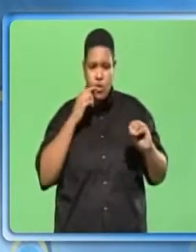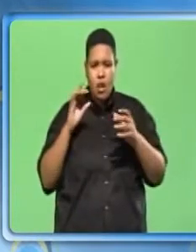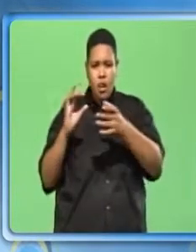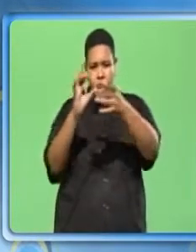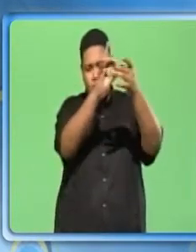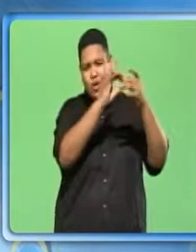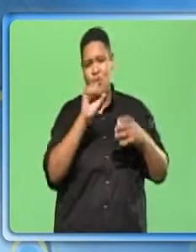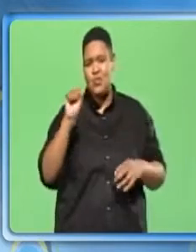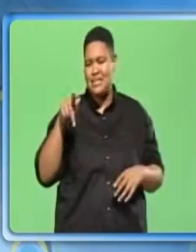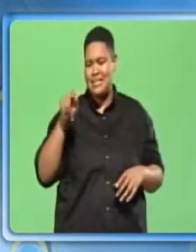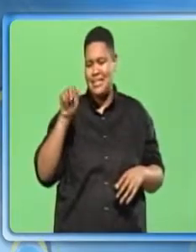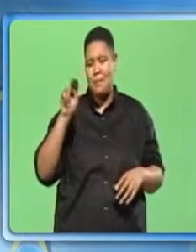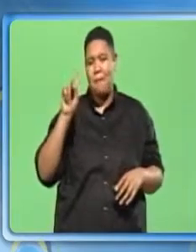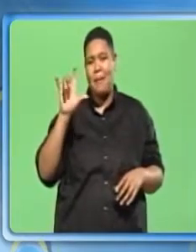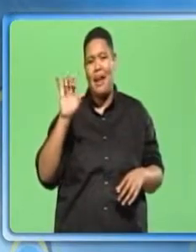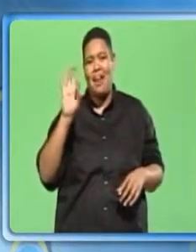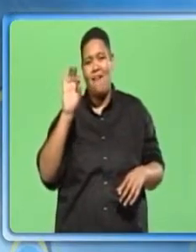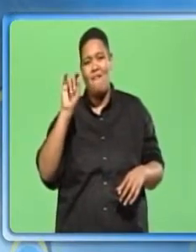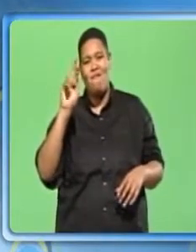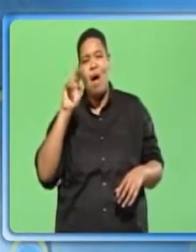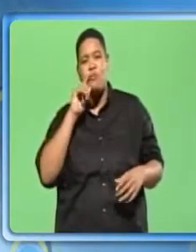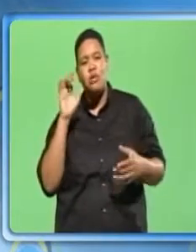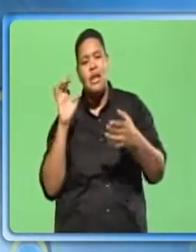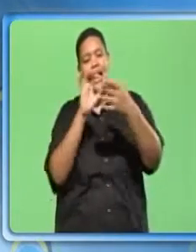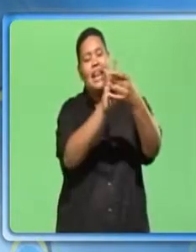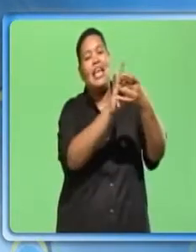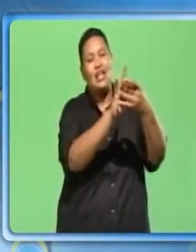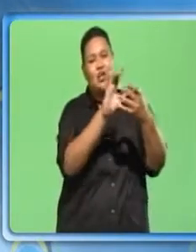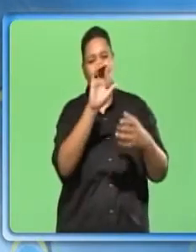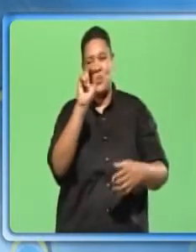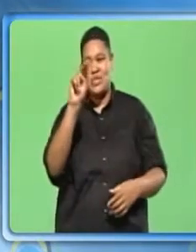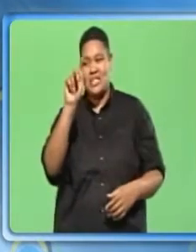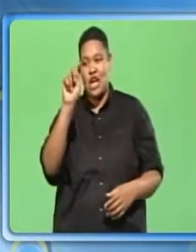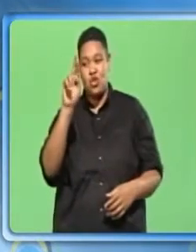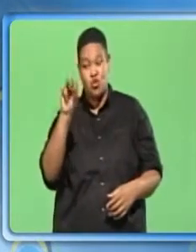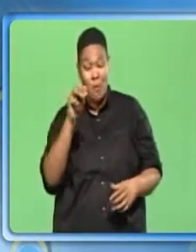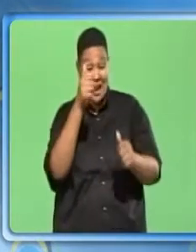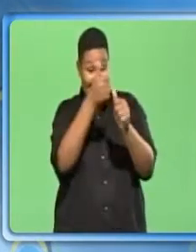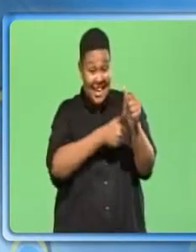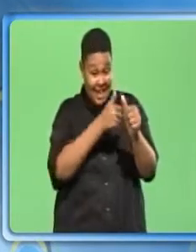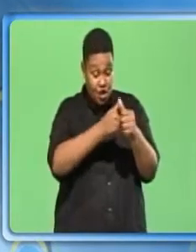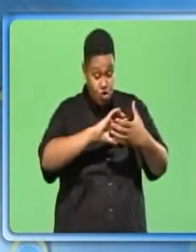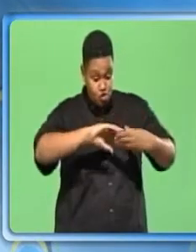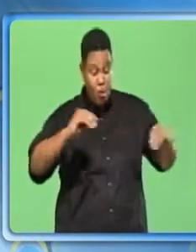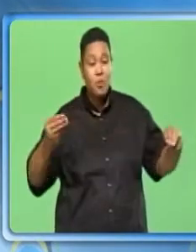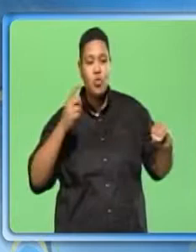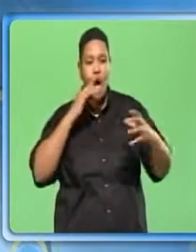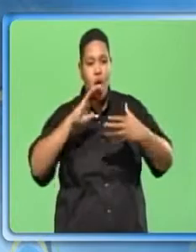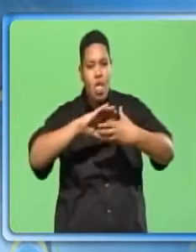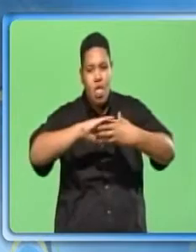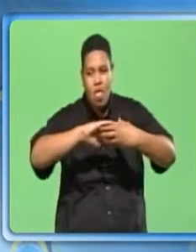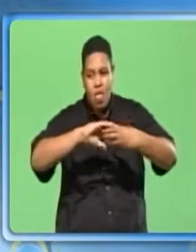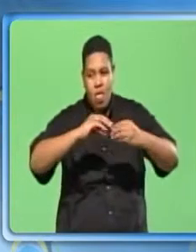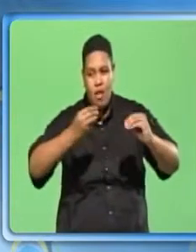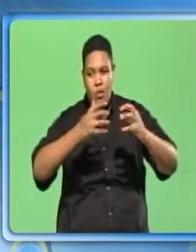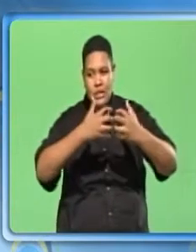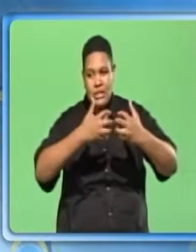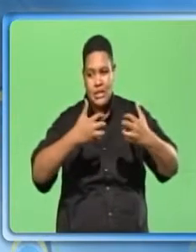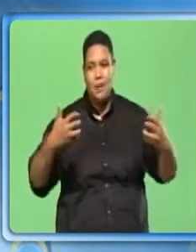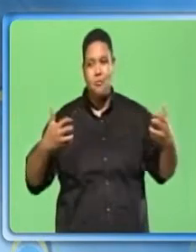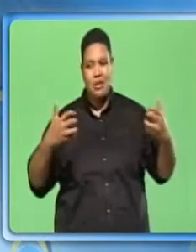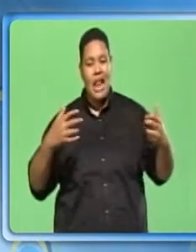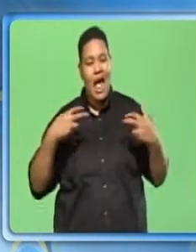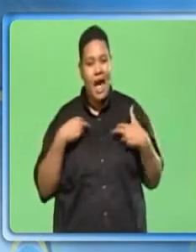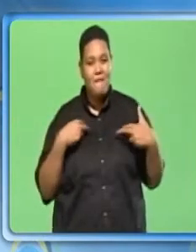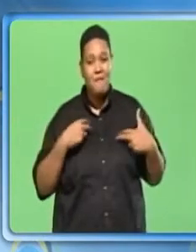fibers. These fibers attach themselves to the centromere on each chromosome and pull the chromosome apart. The fourth